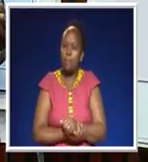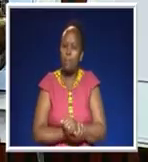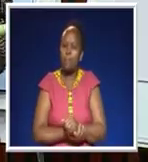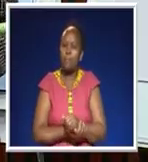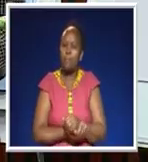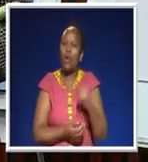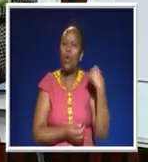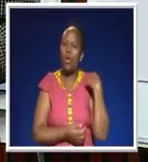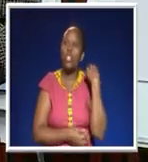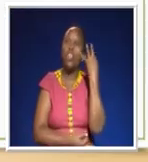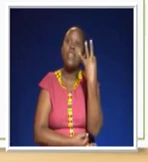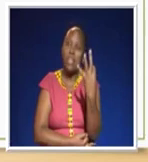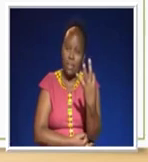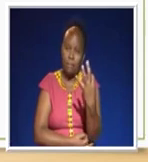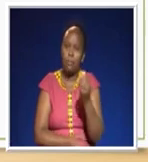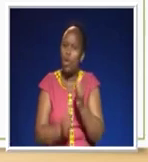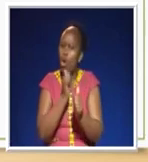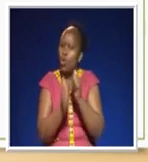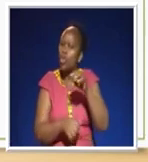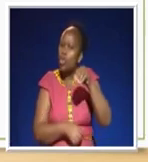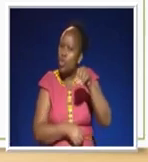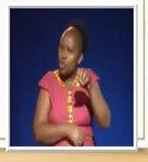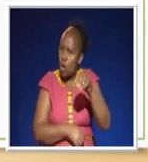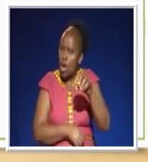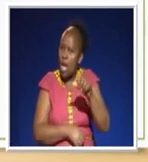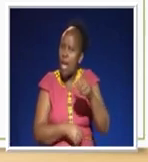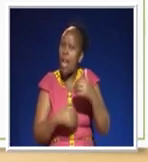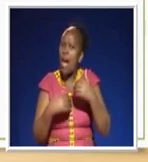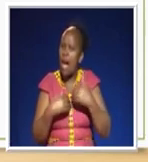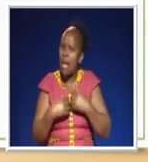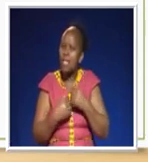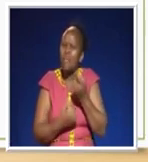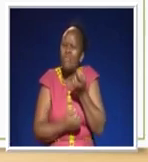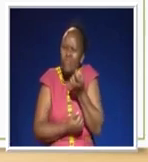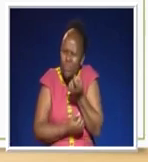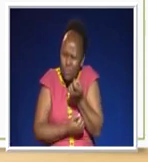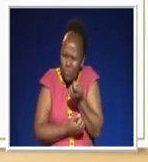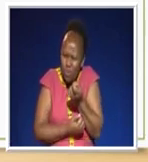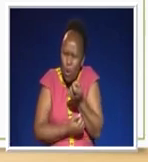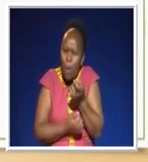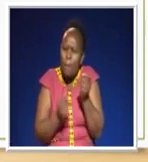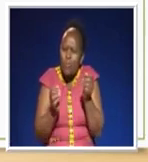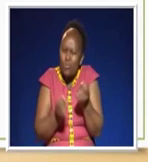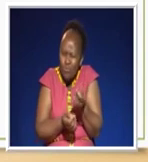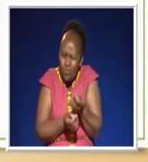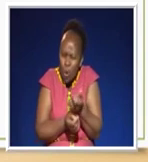Next question. Which soil has the smallest particles?